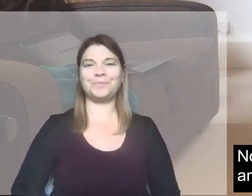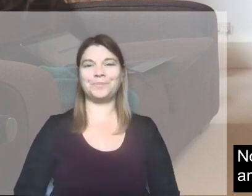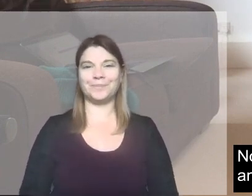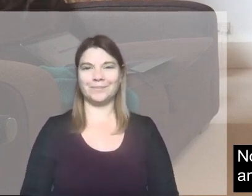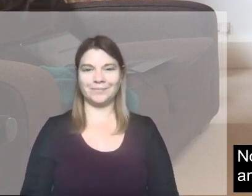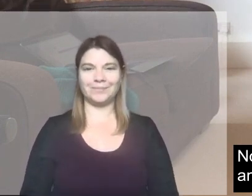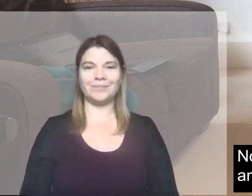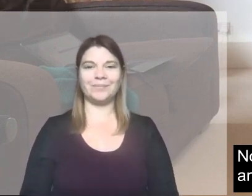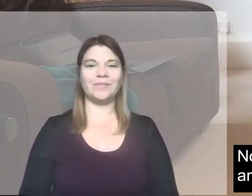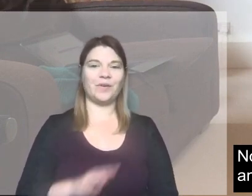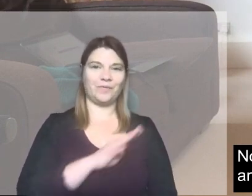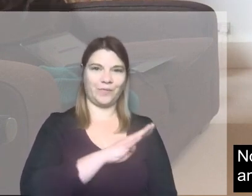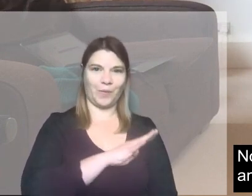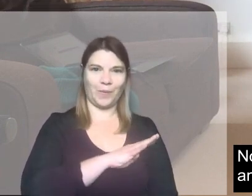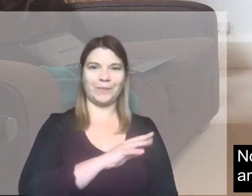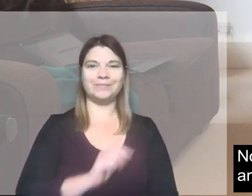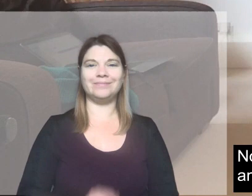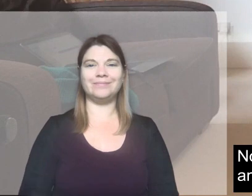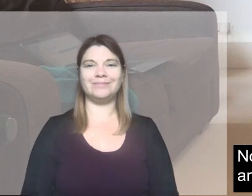2, right arm, then the left,